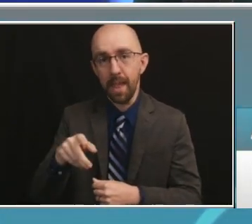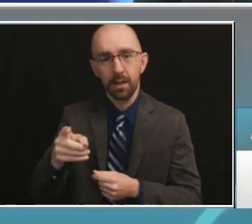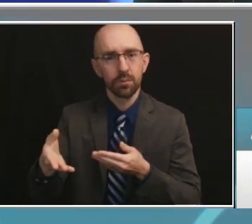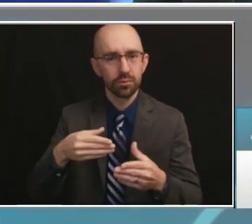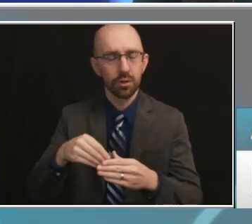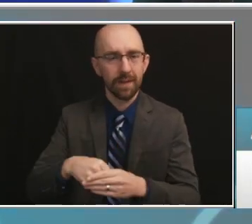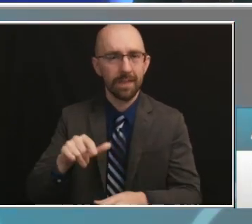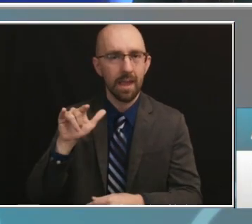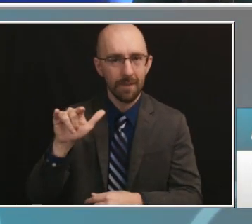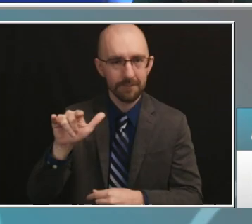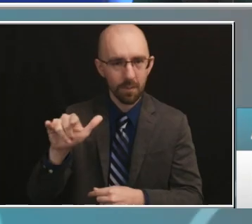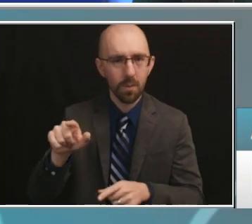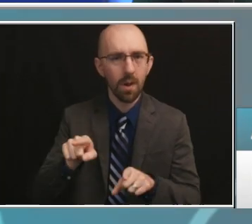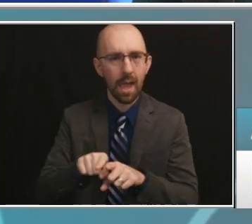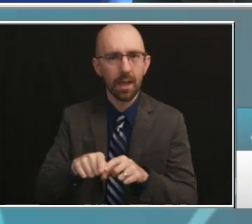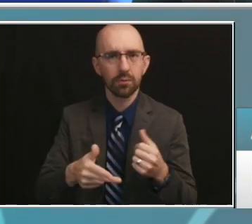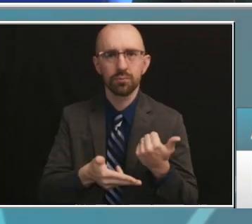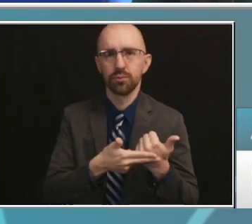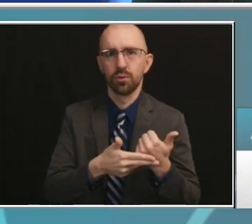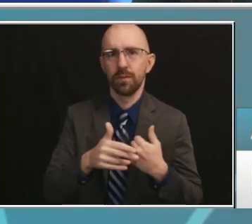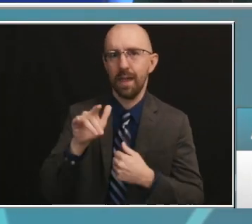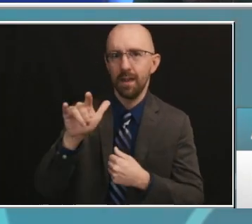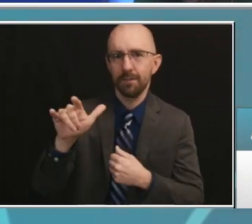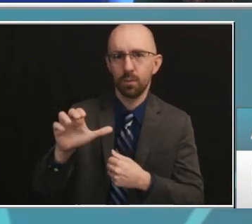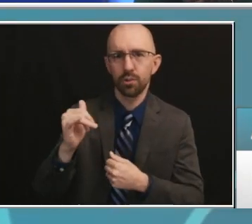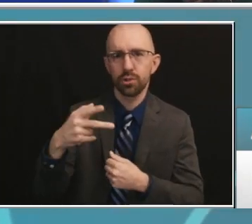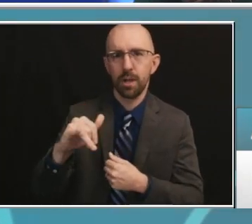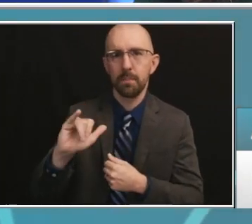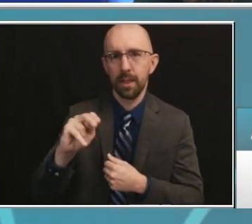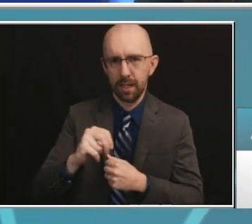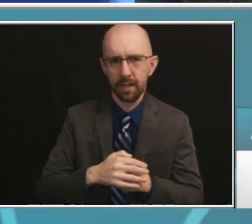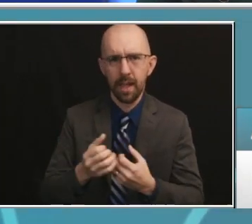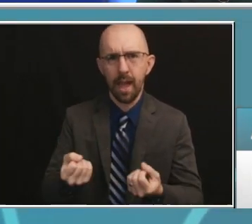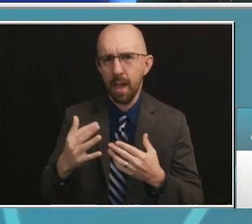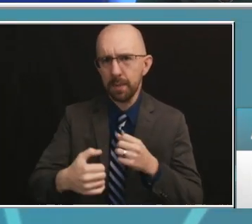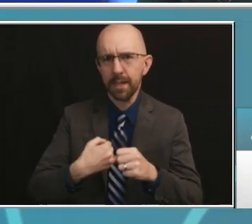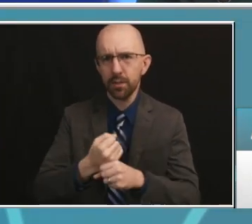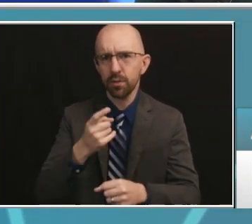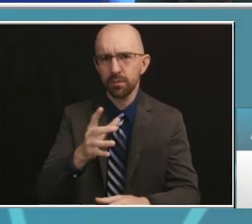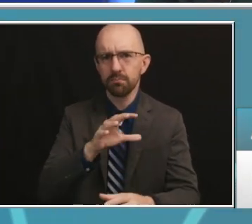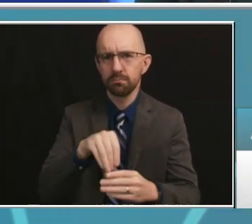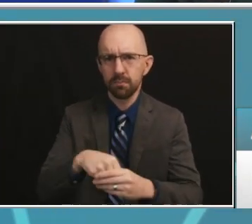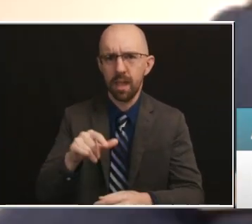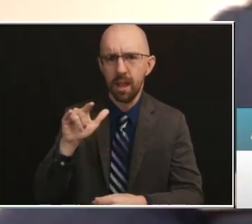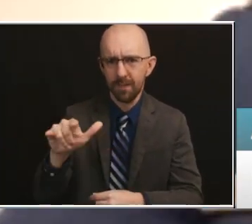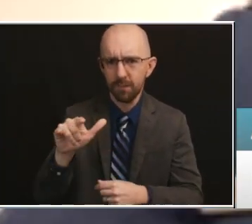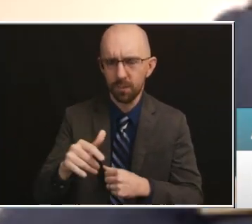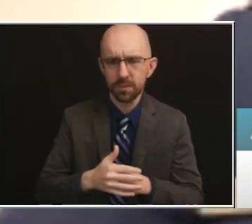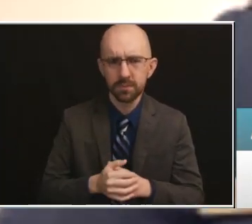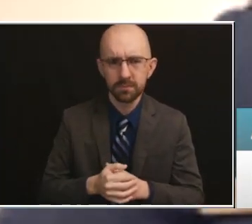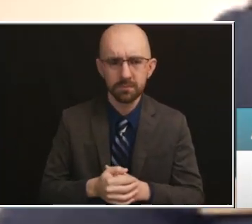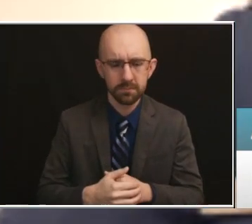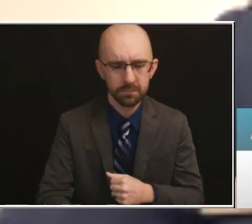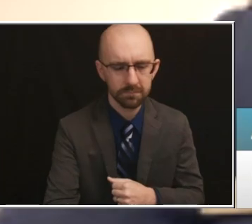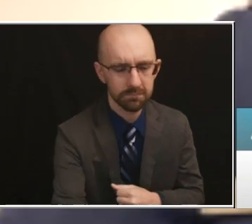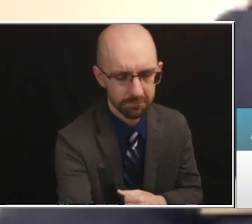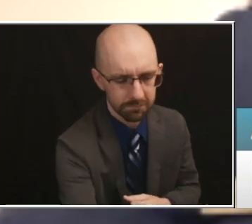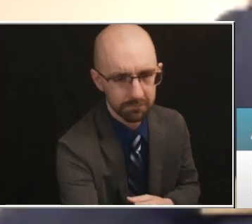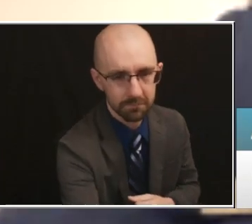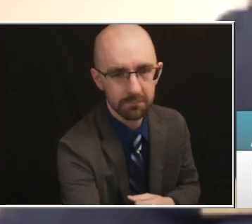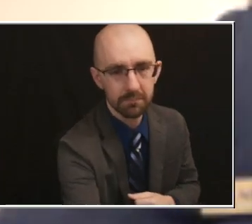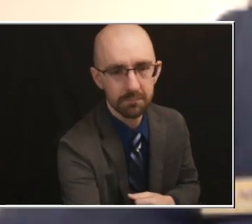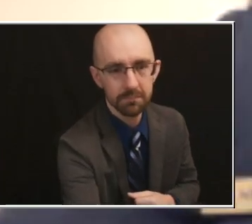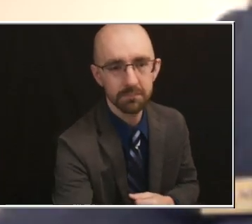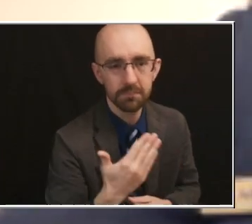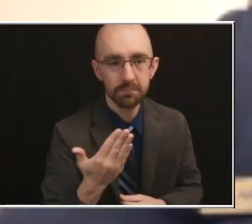as a Reserve Air Force chaplain. How many years have you been in the Air Force? Yeah, good morning. Yeah, I've been